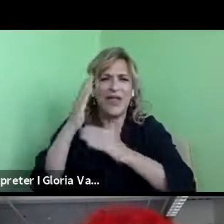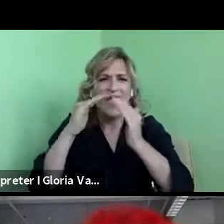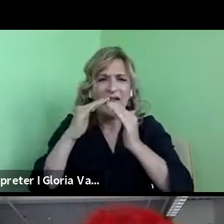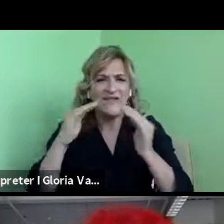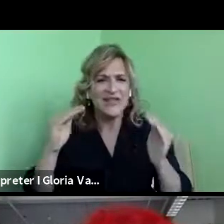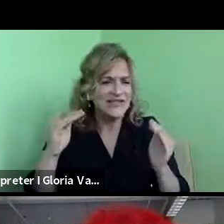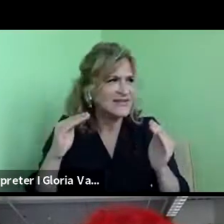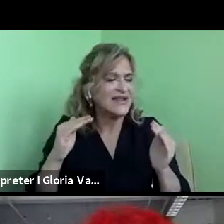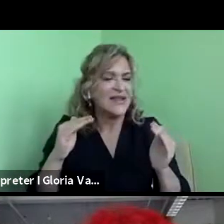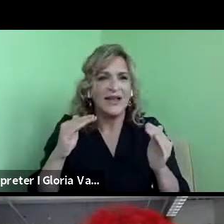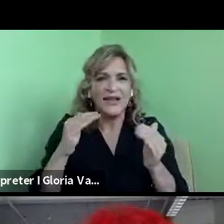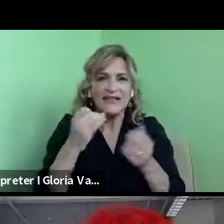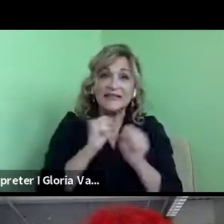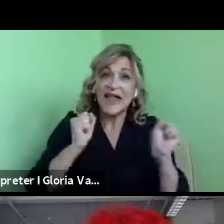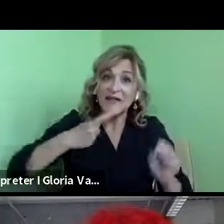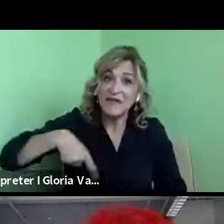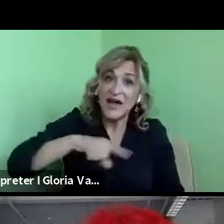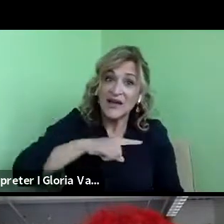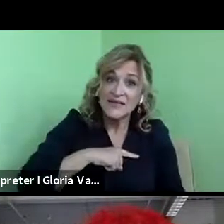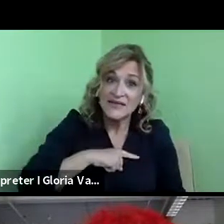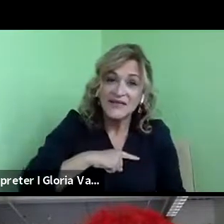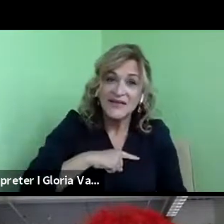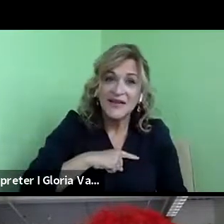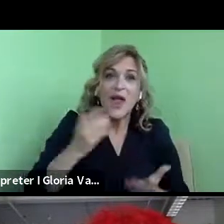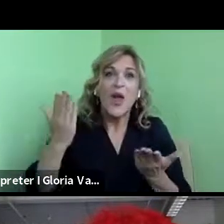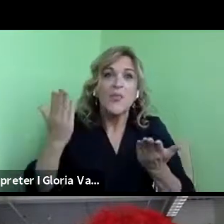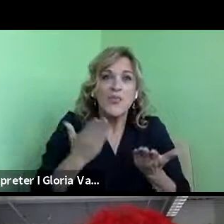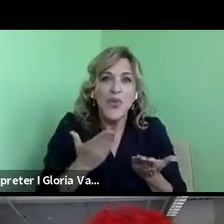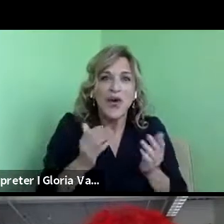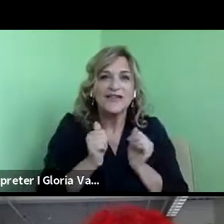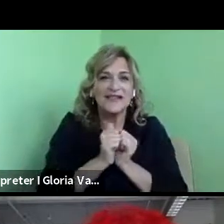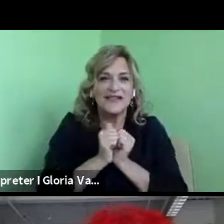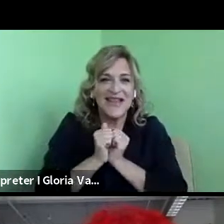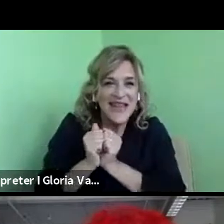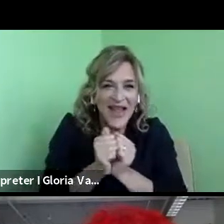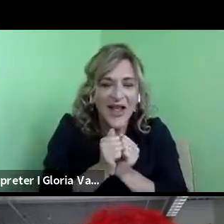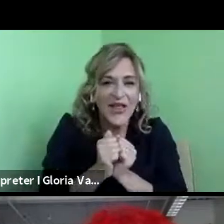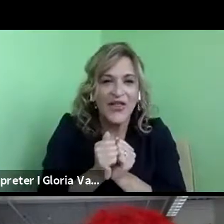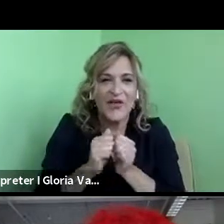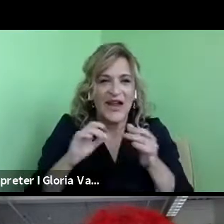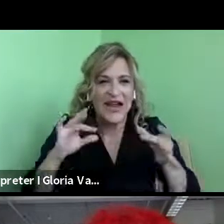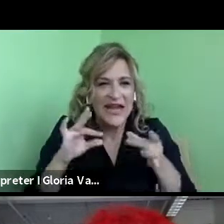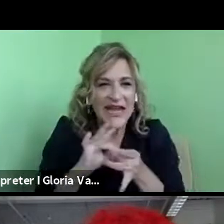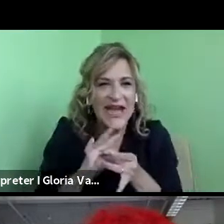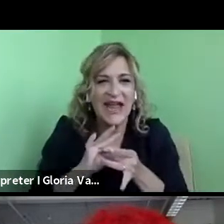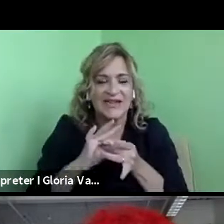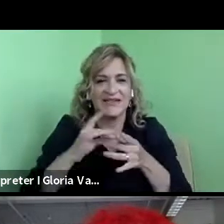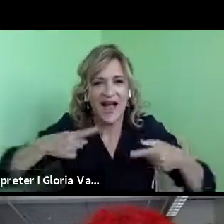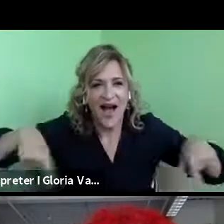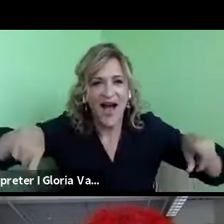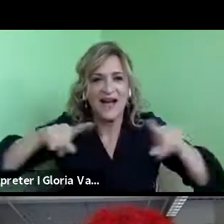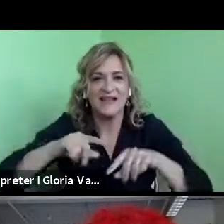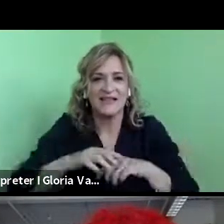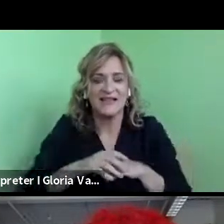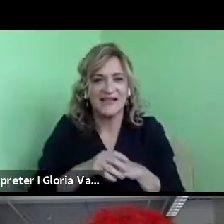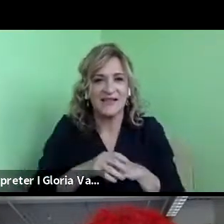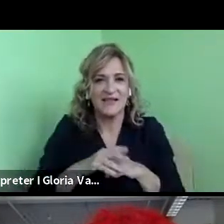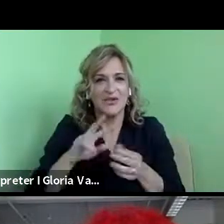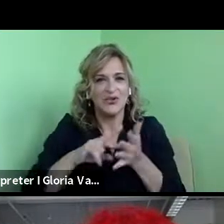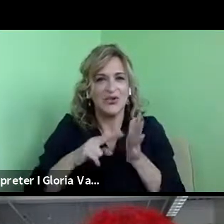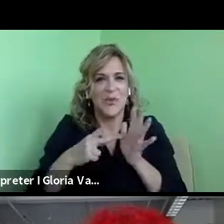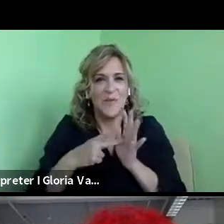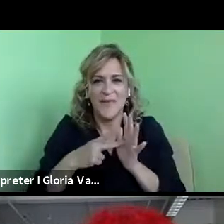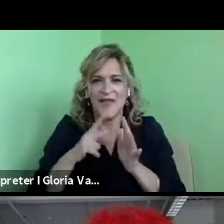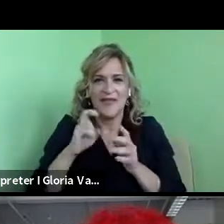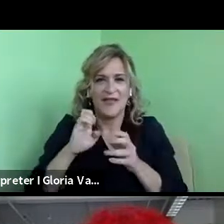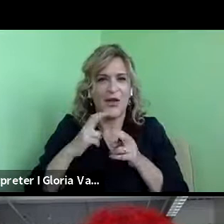to really bring us together and connect us. And that's something that, as I lie on the intersection of being an